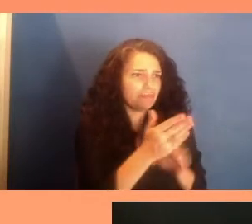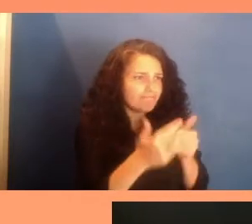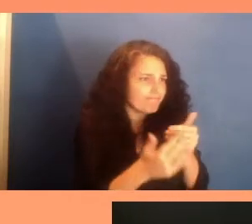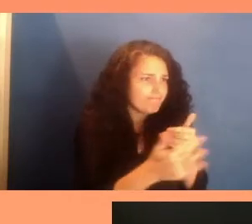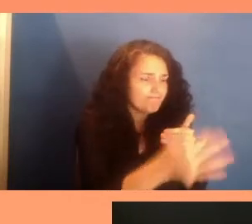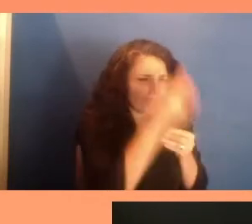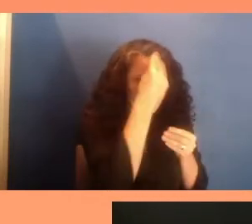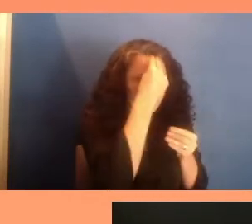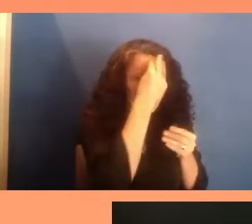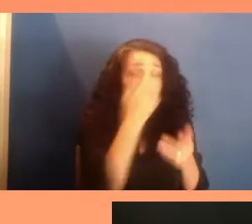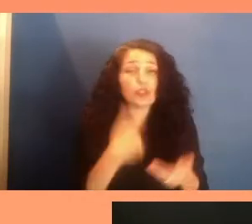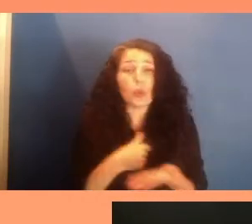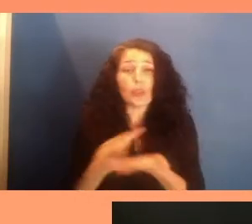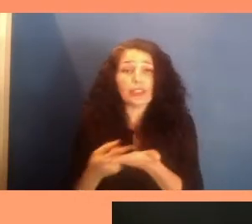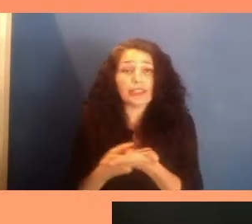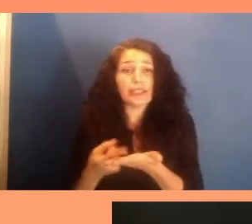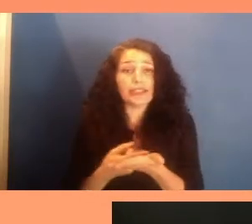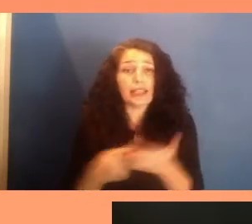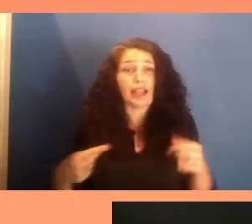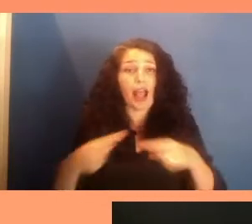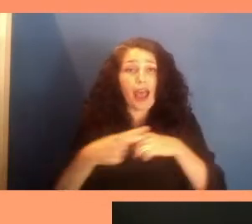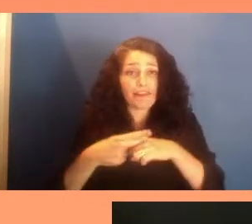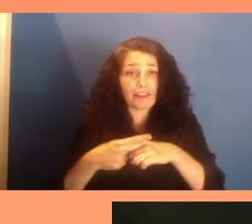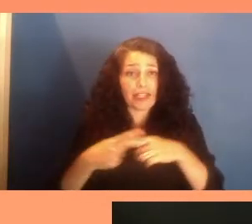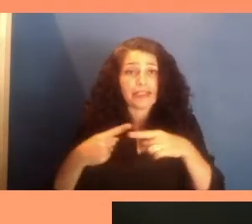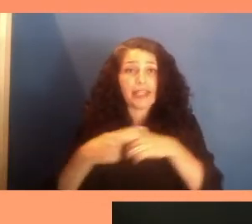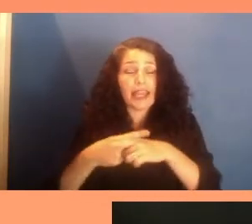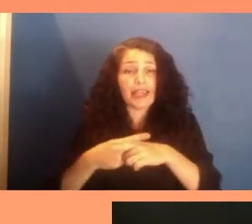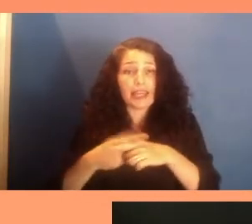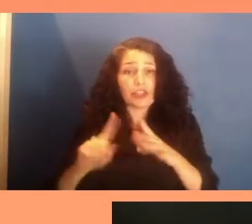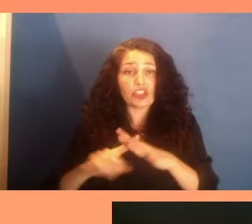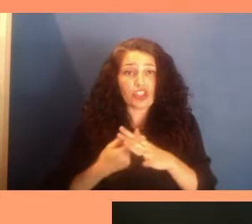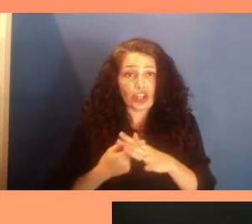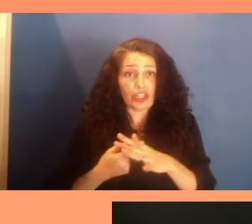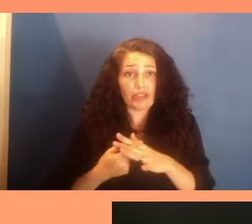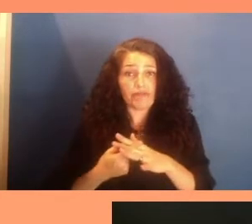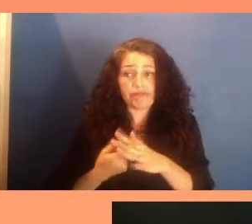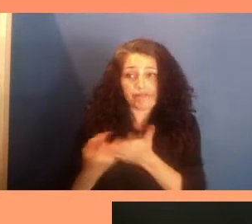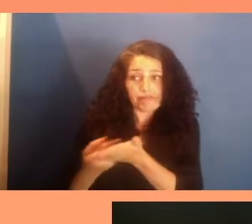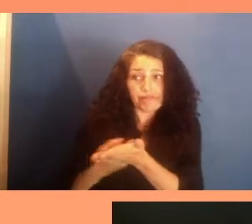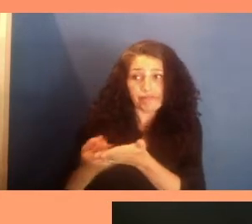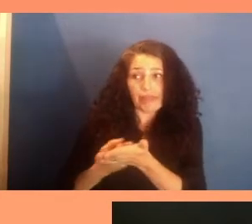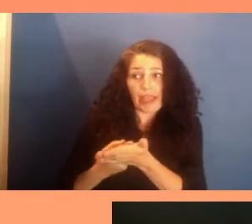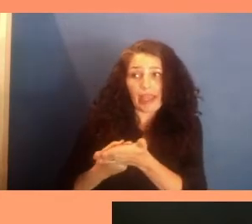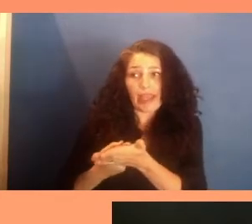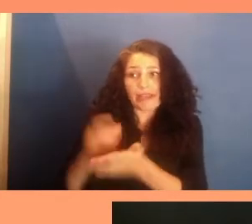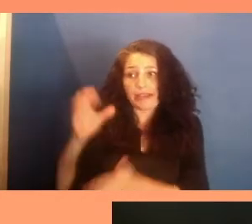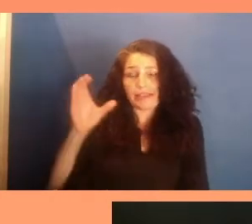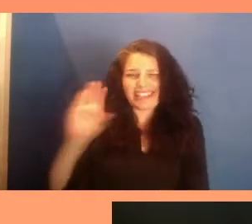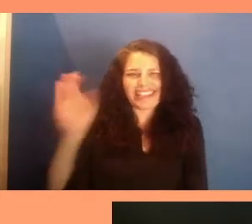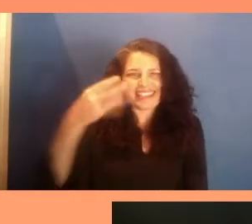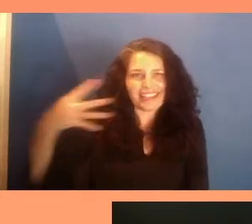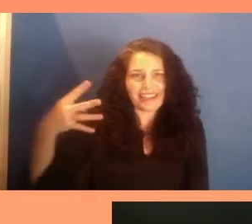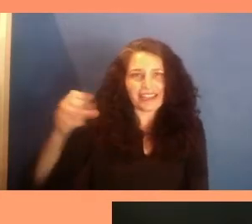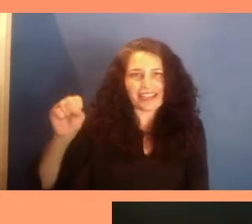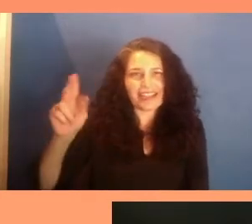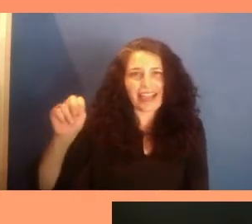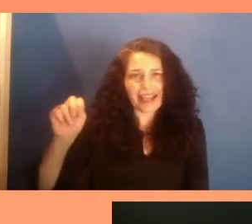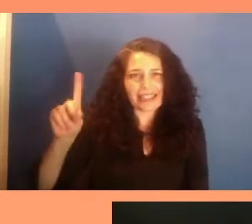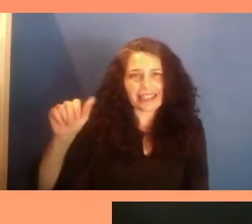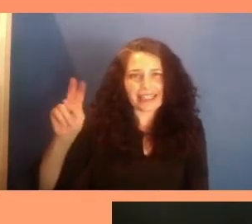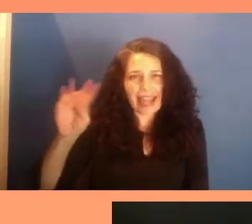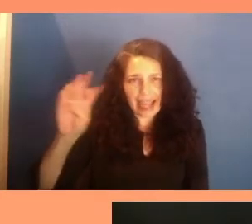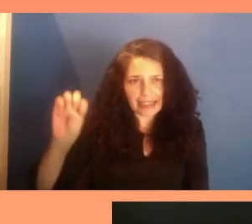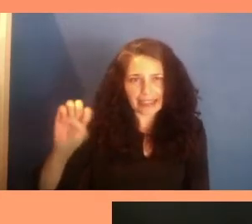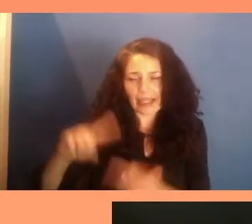the conflicts that were bubbling up at Sundance over representation, authorship,